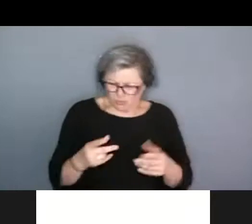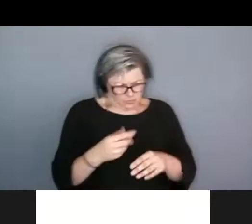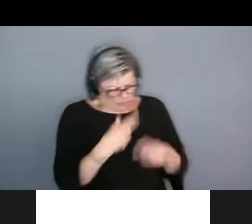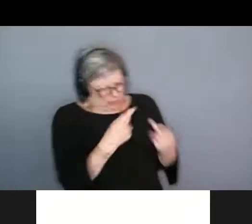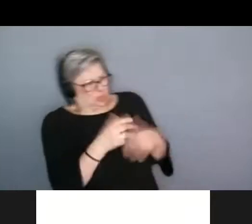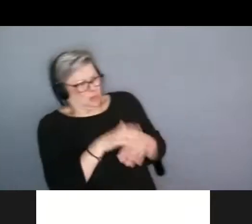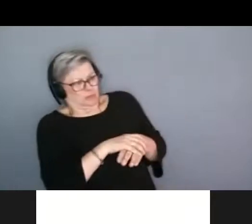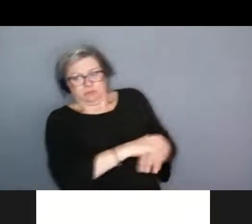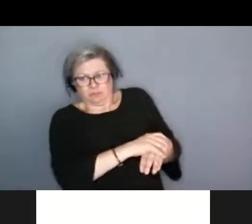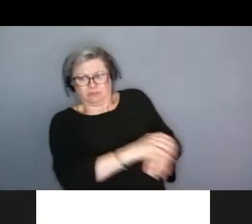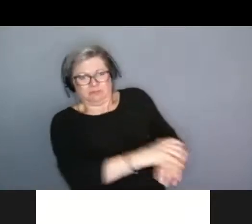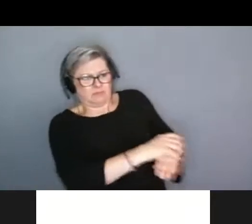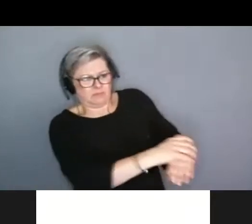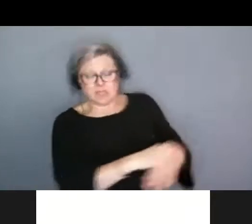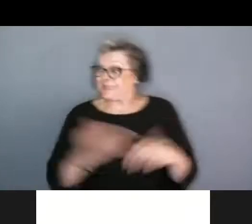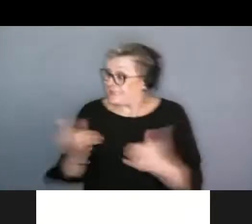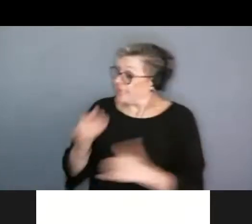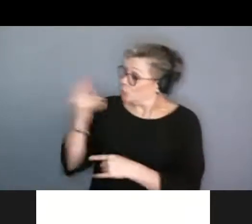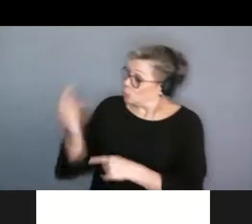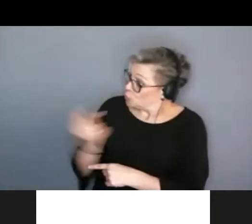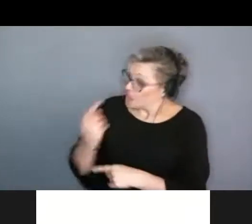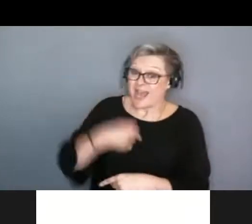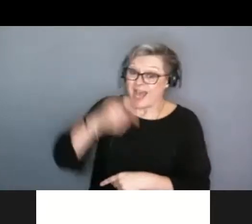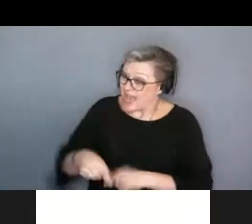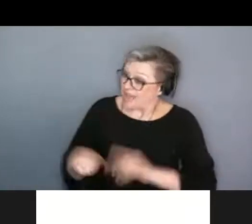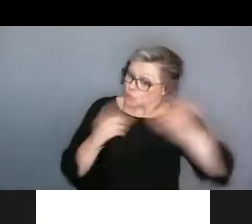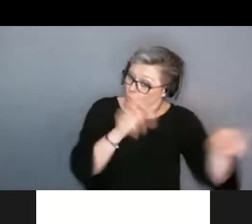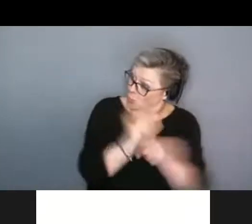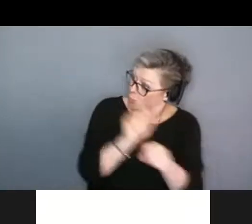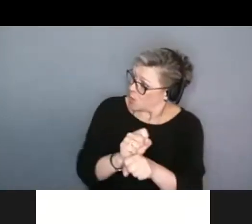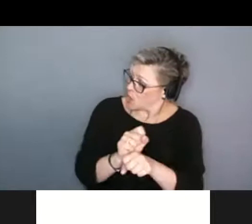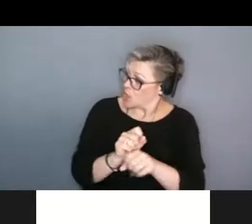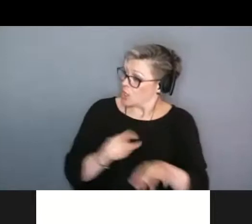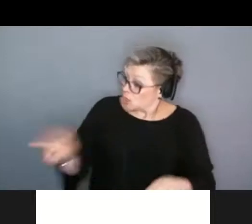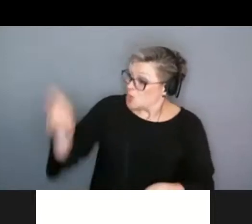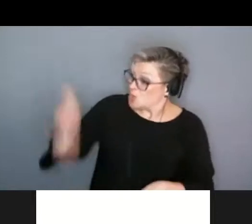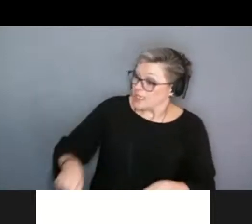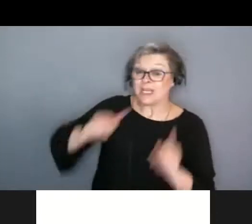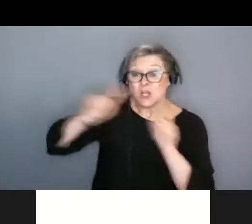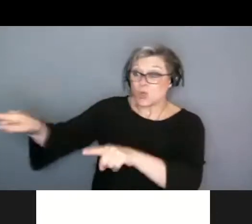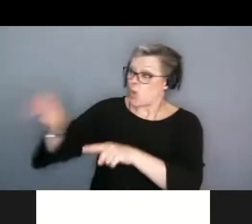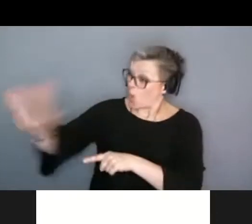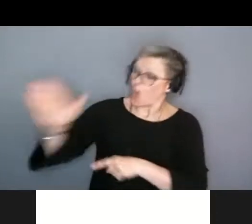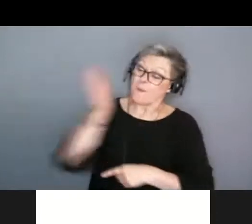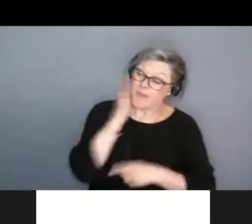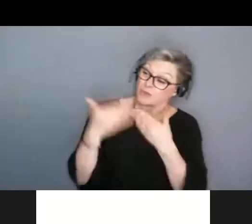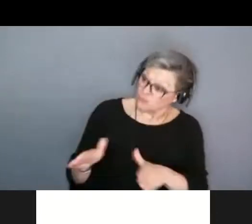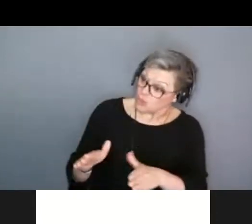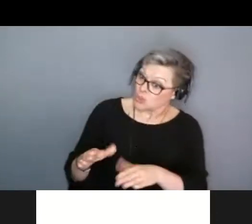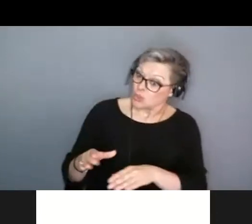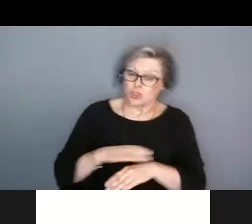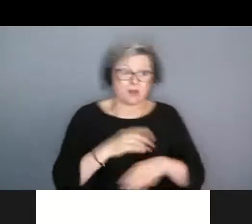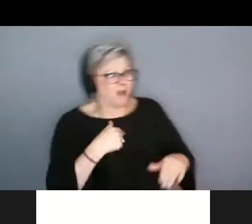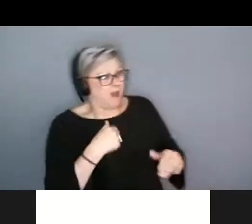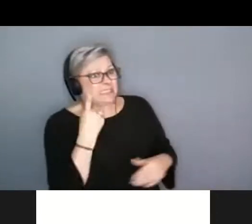me? It's Tuesday. I have to get to work, and you need to get in your bedroom. But I just